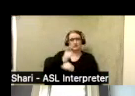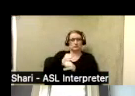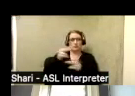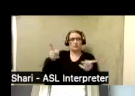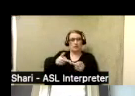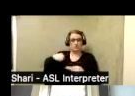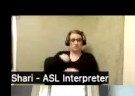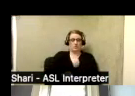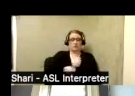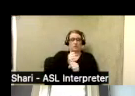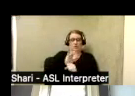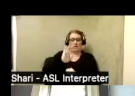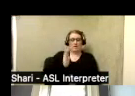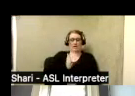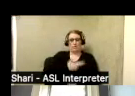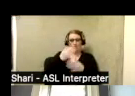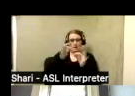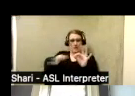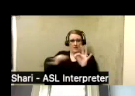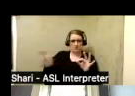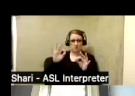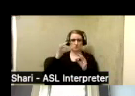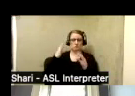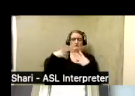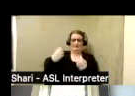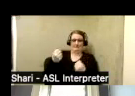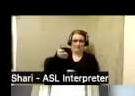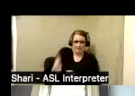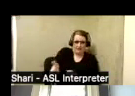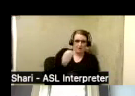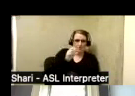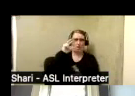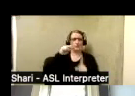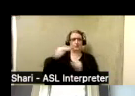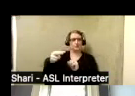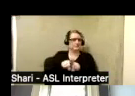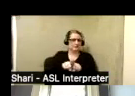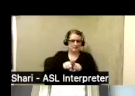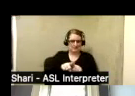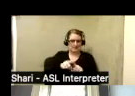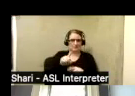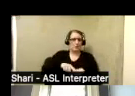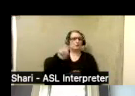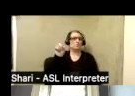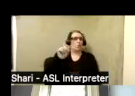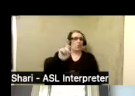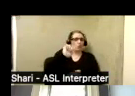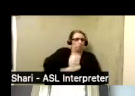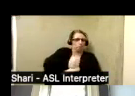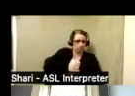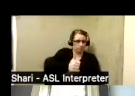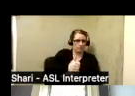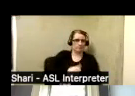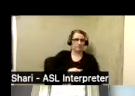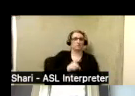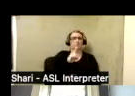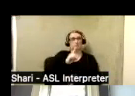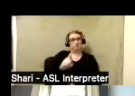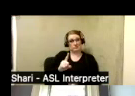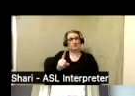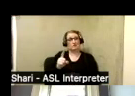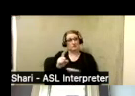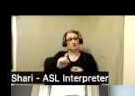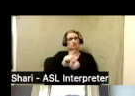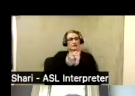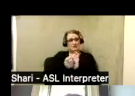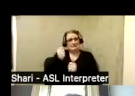language. We perform our healing there, and it is not perceived in the same way, depending on the place where it was constructed. Ultimately, it is a true translation that